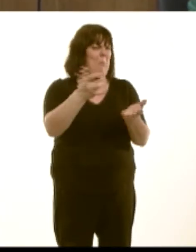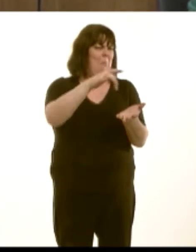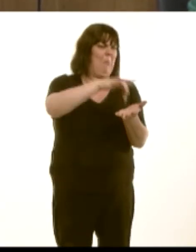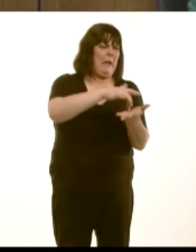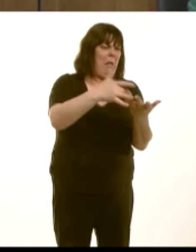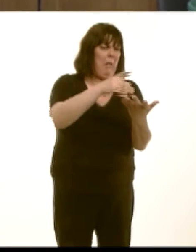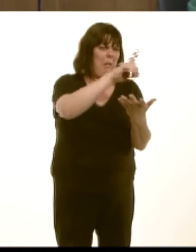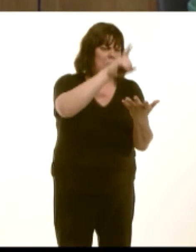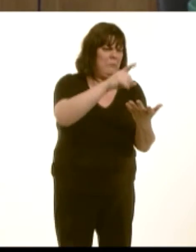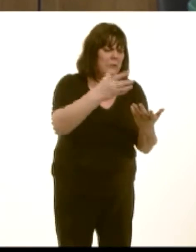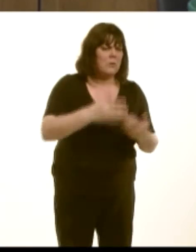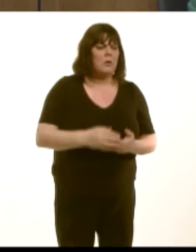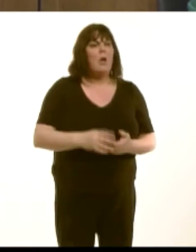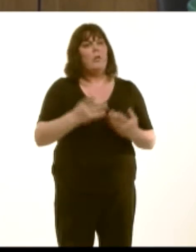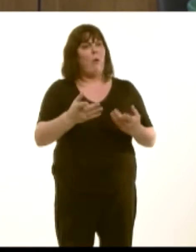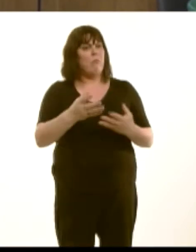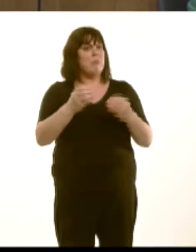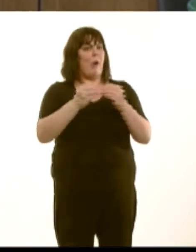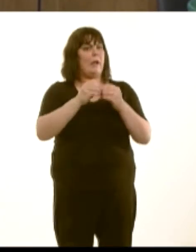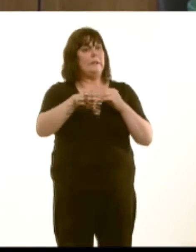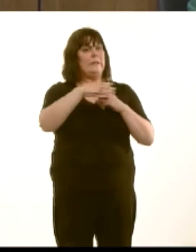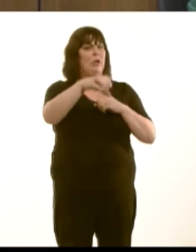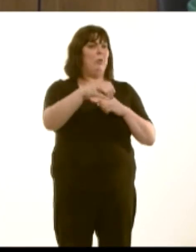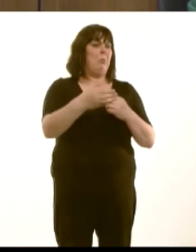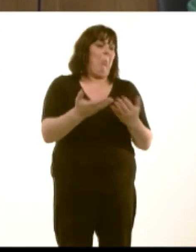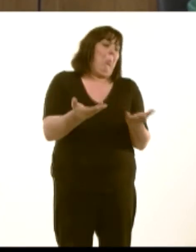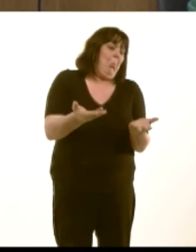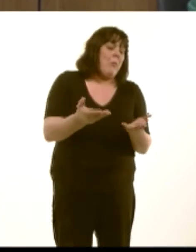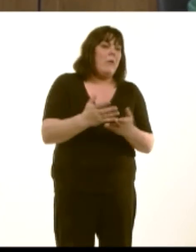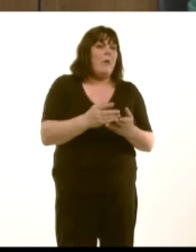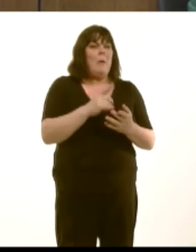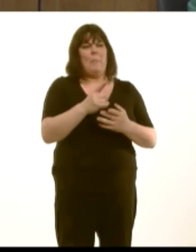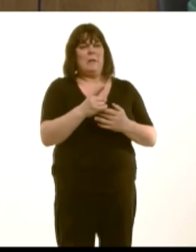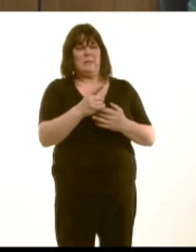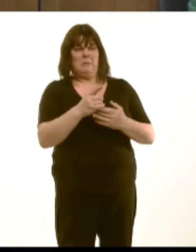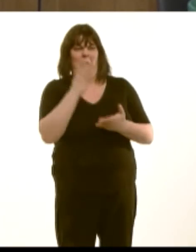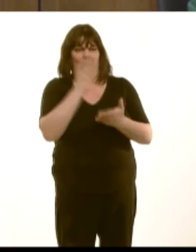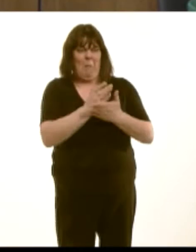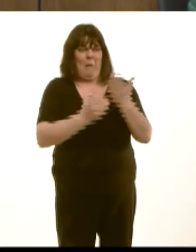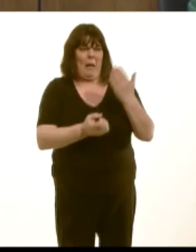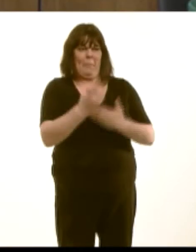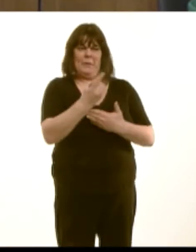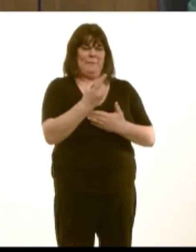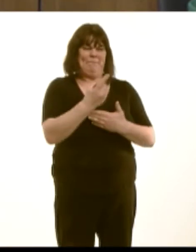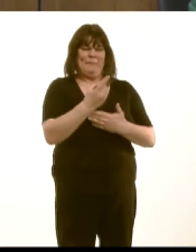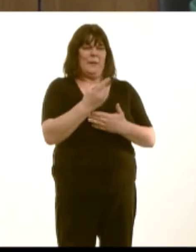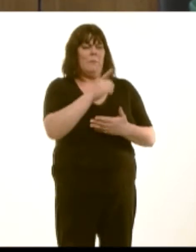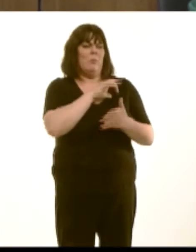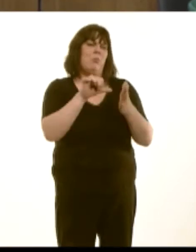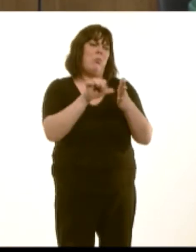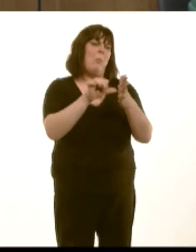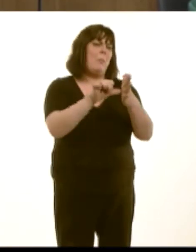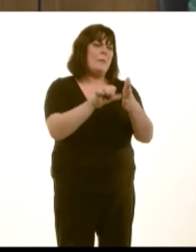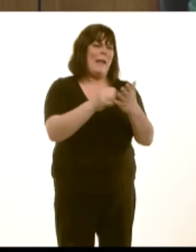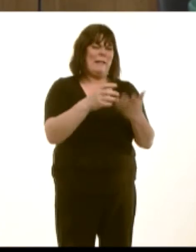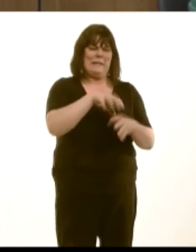although in principle welcome, it is something that is problematic in terms of the capacity problems that would need to be resolved, and in terms of where the station would actually be